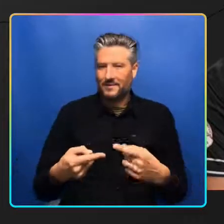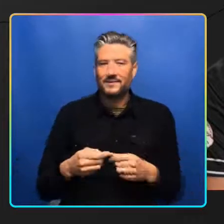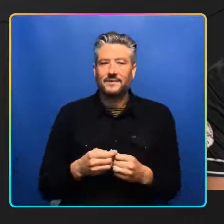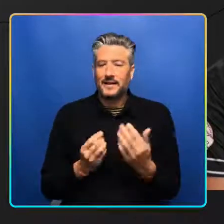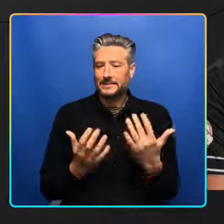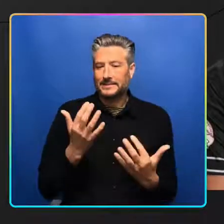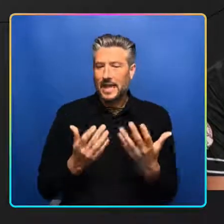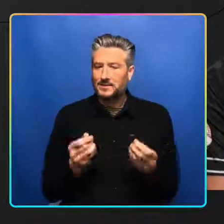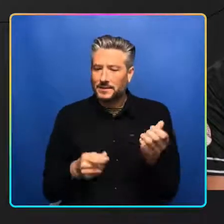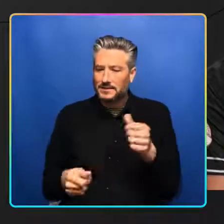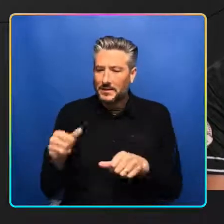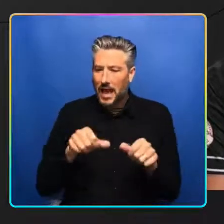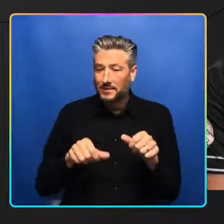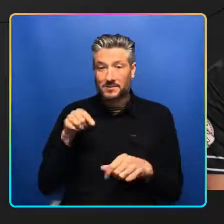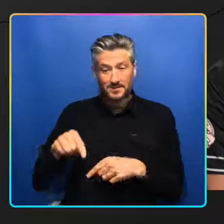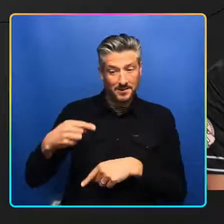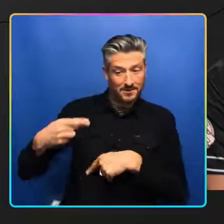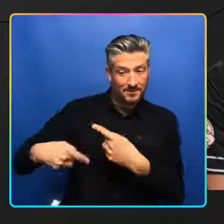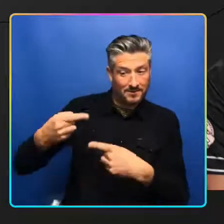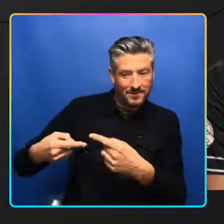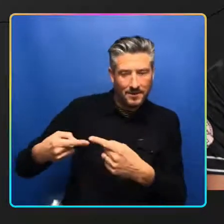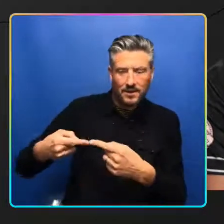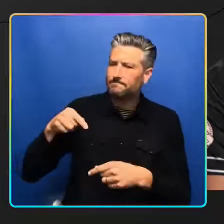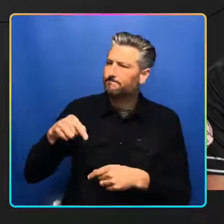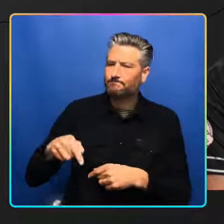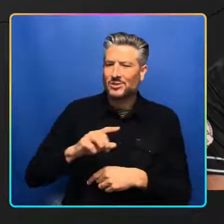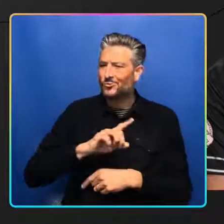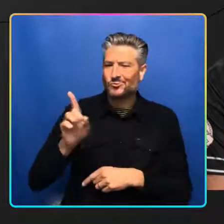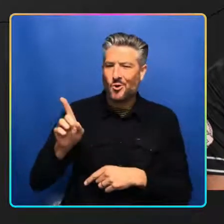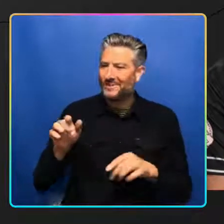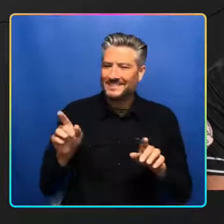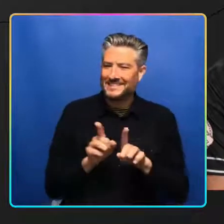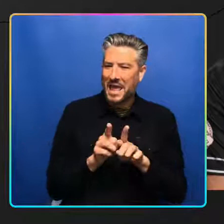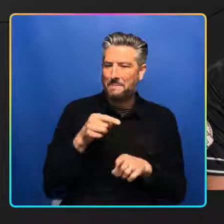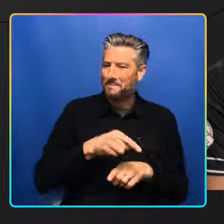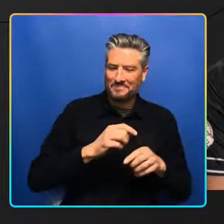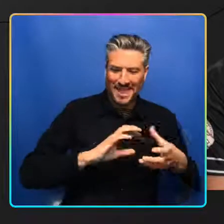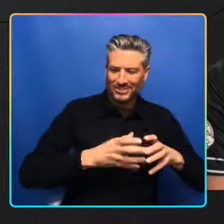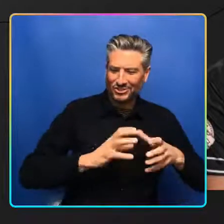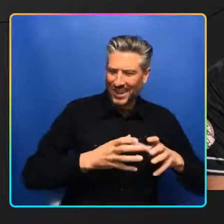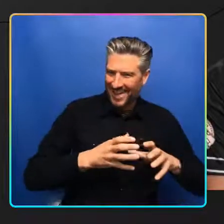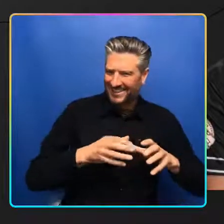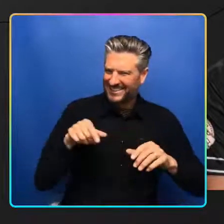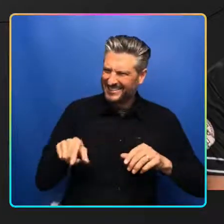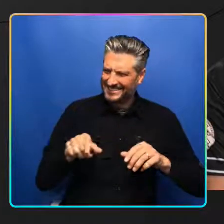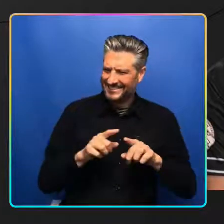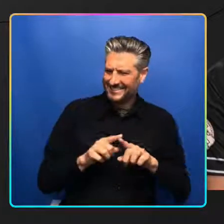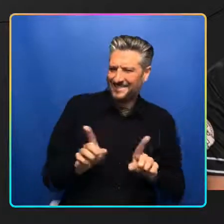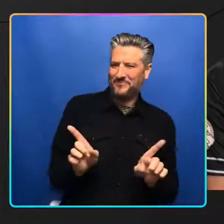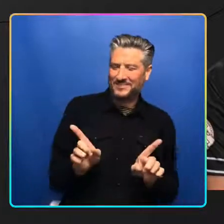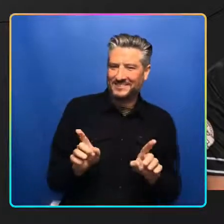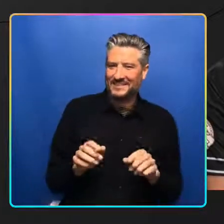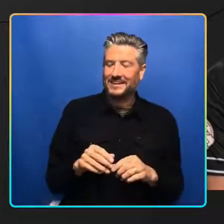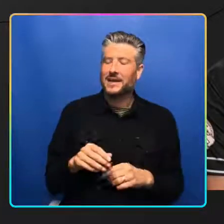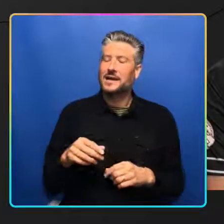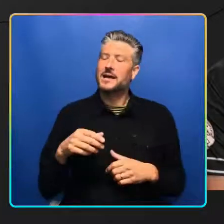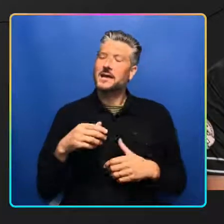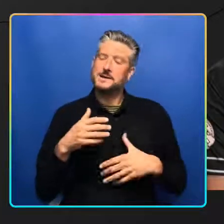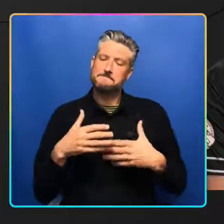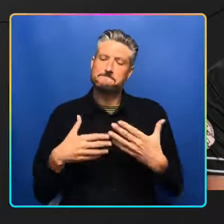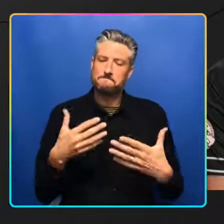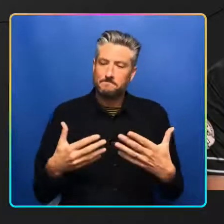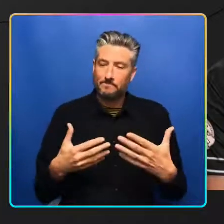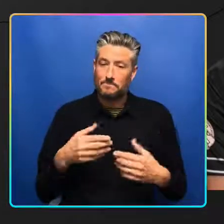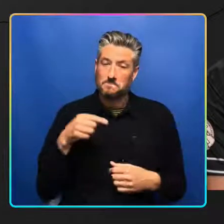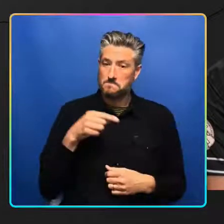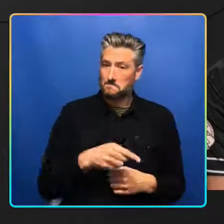engineering. And the engineer is just willing to see, code that is really clean and ready for